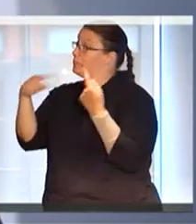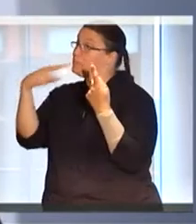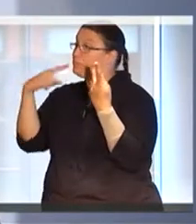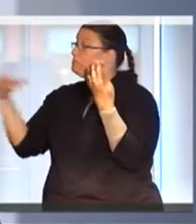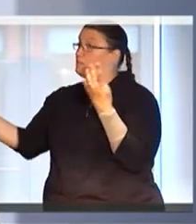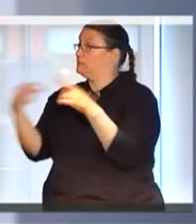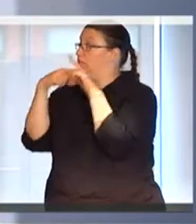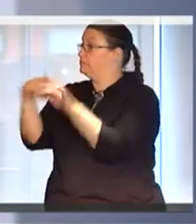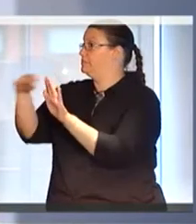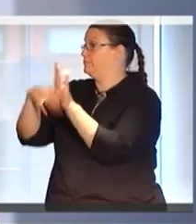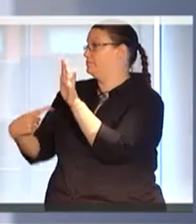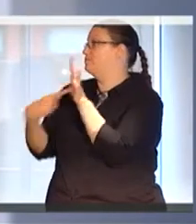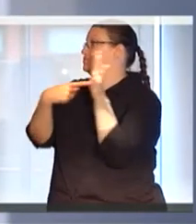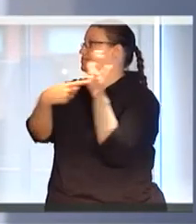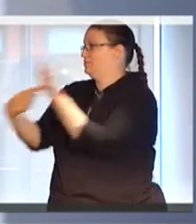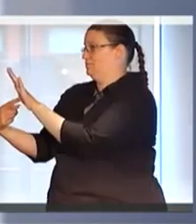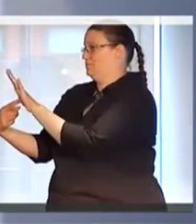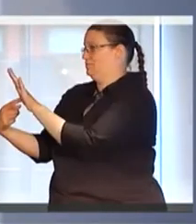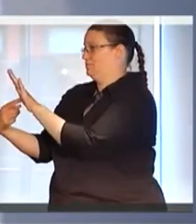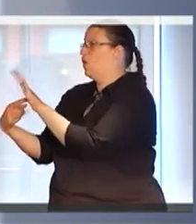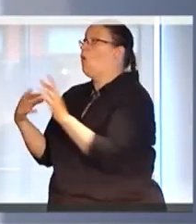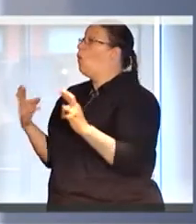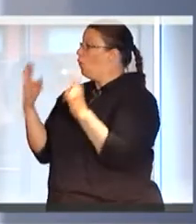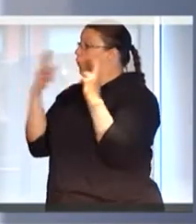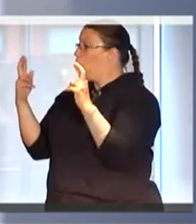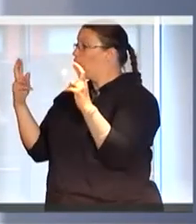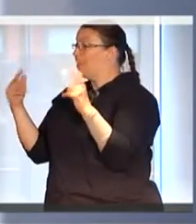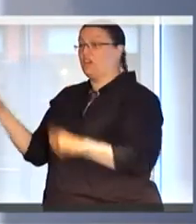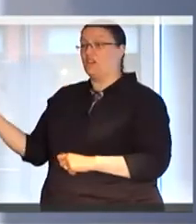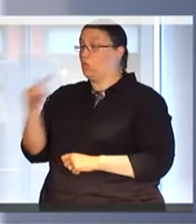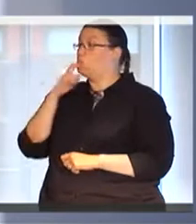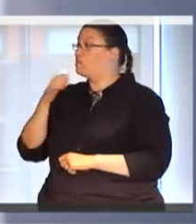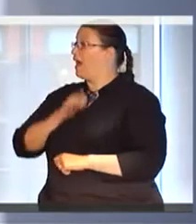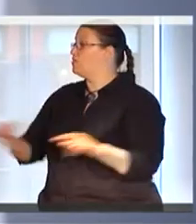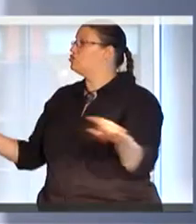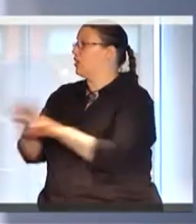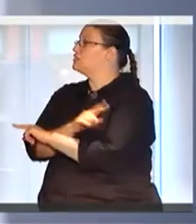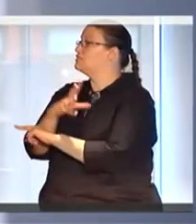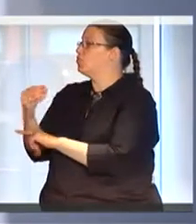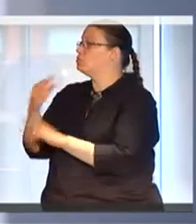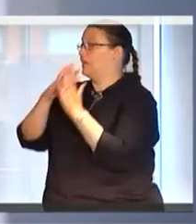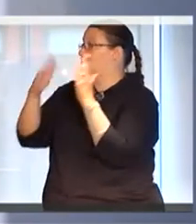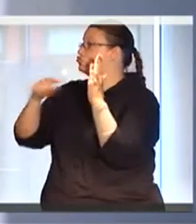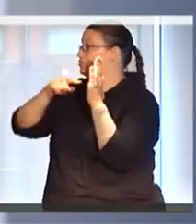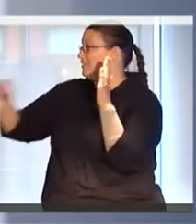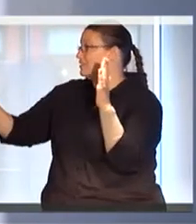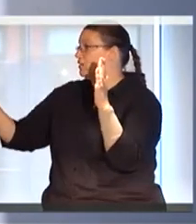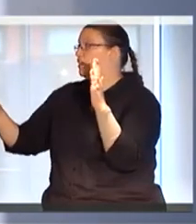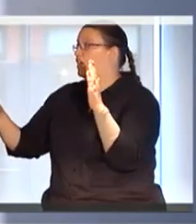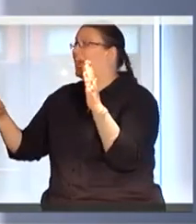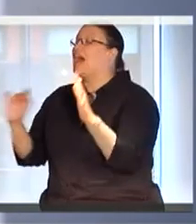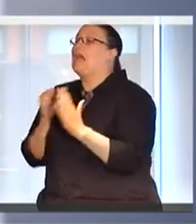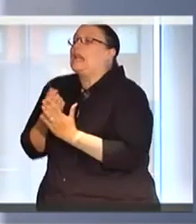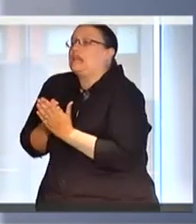hope has resulted in a good deal of change behaviour of industry participants, and we think in at least 40